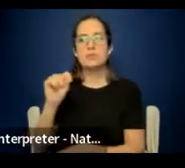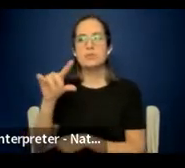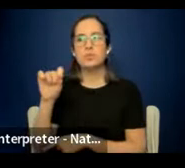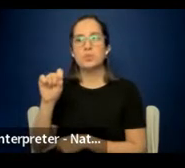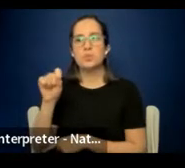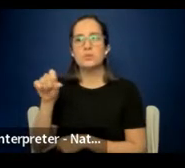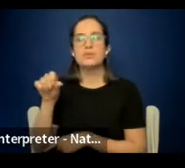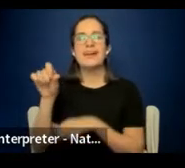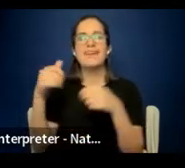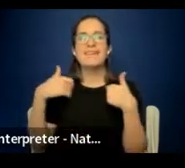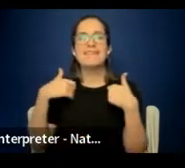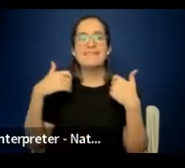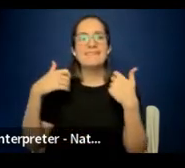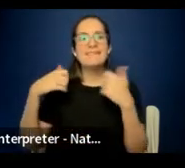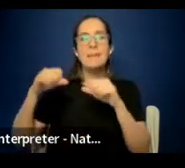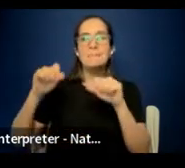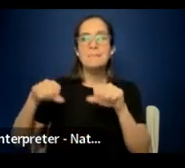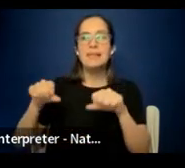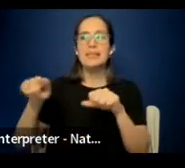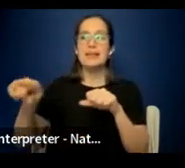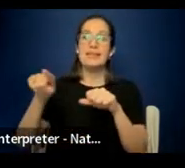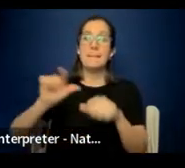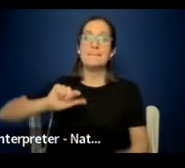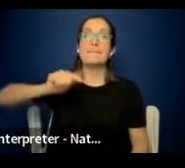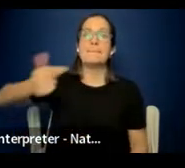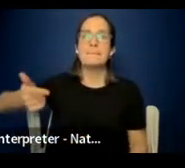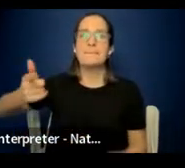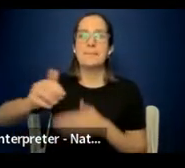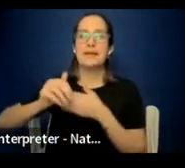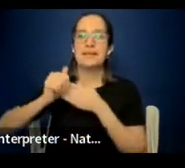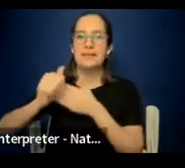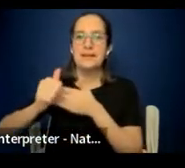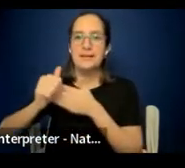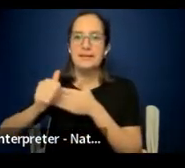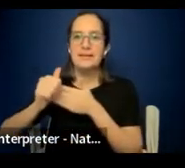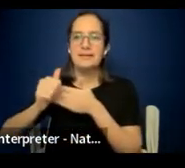the ability to potentially lead and innovate for your organization.